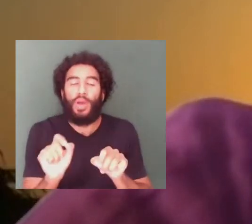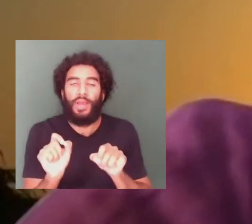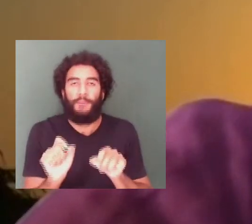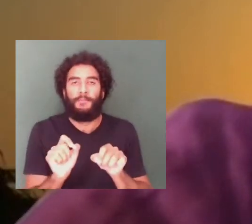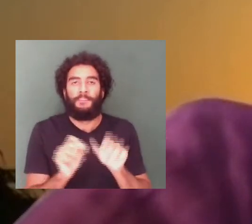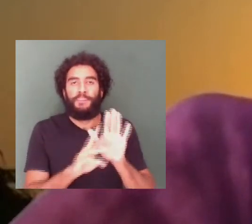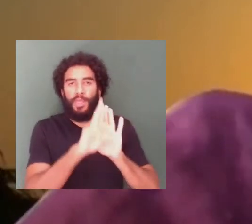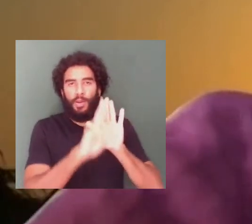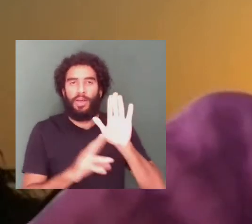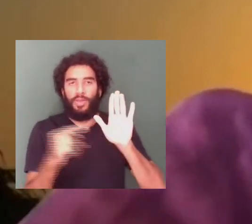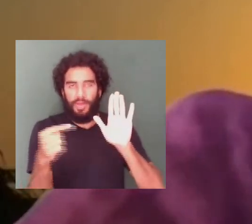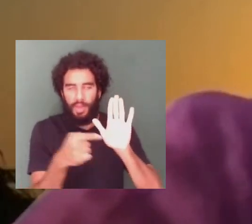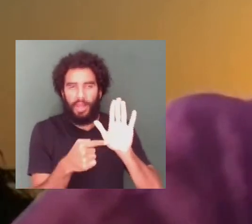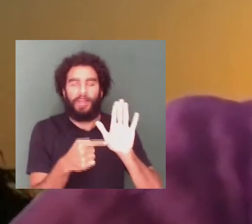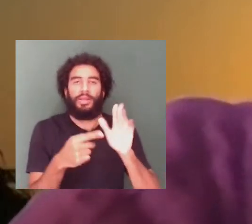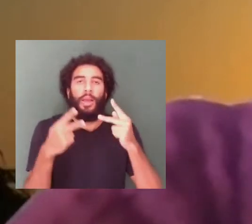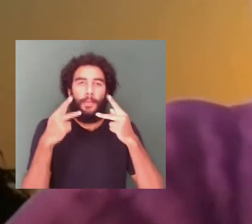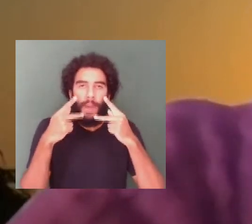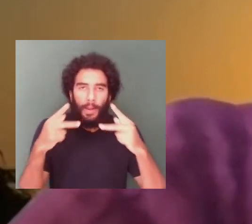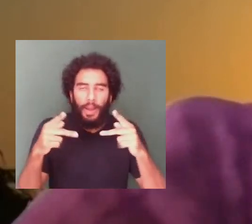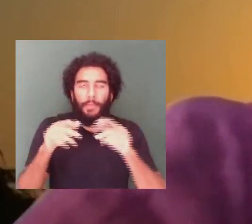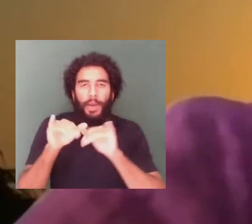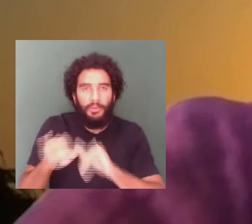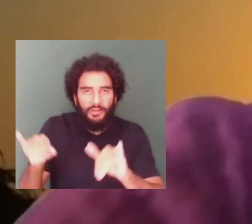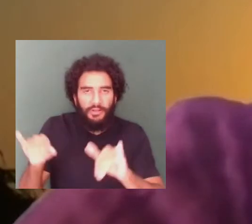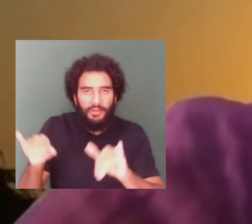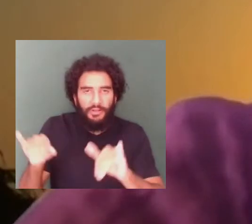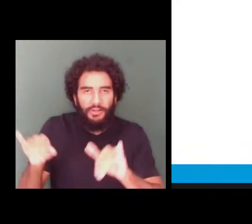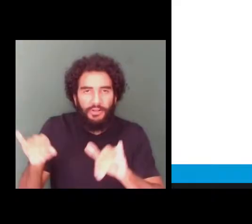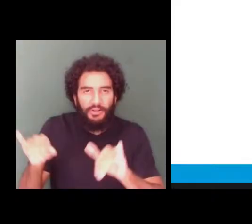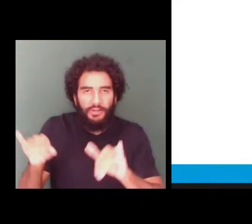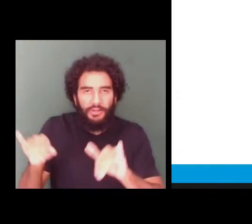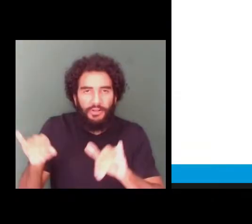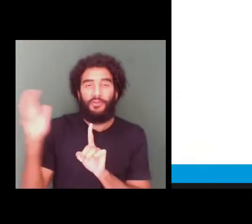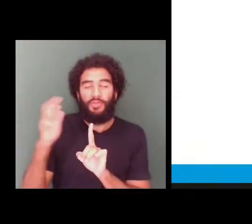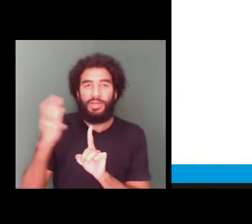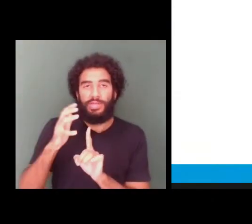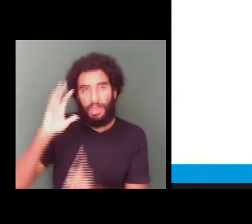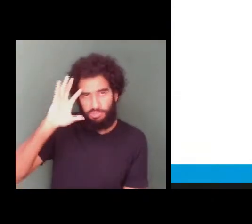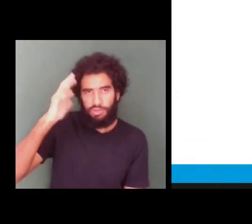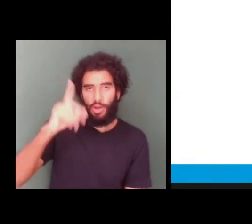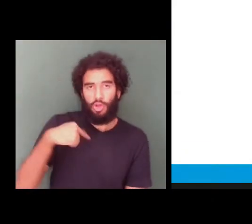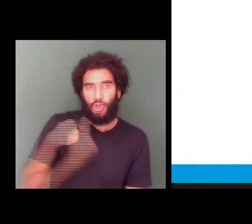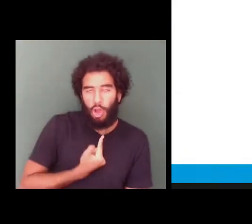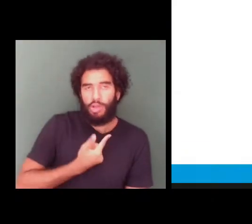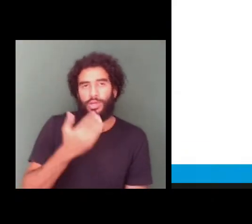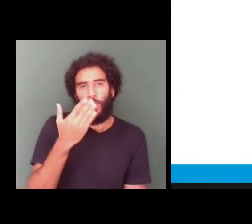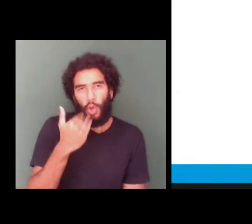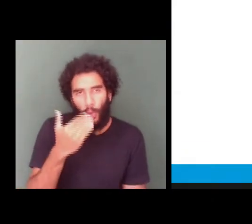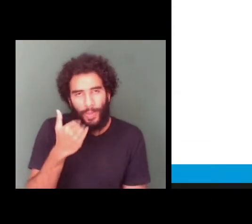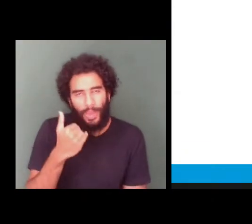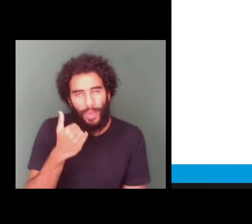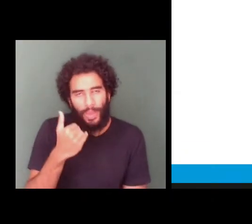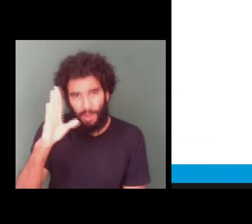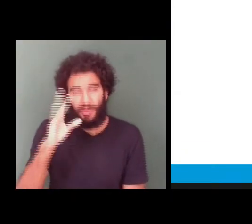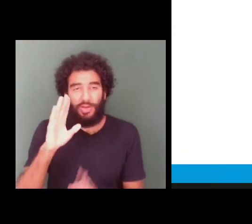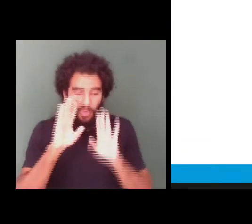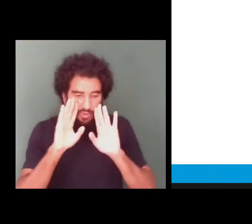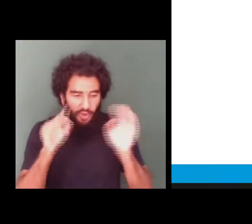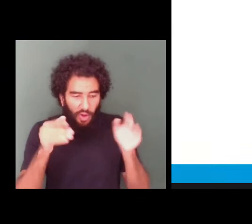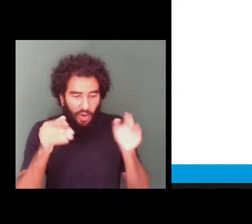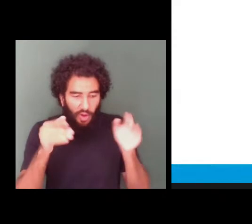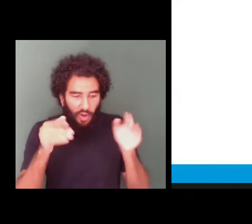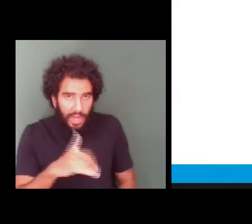that the report about how the marketing of breast milk formulas influence